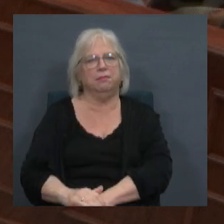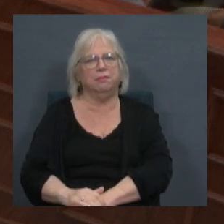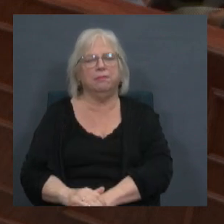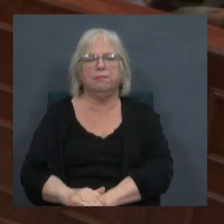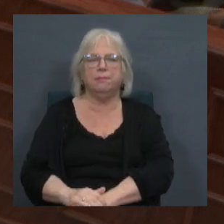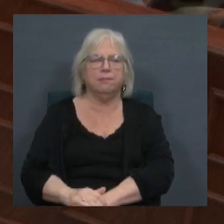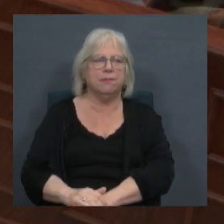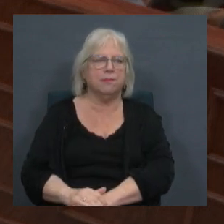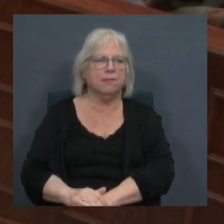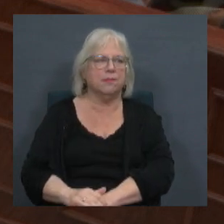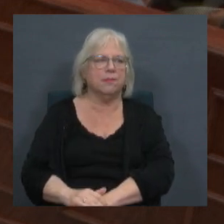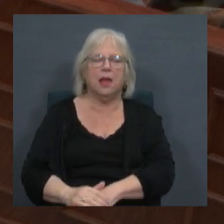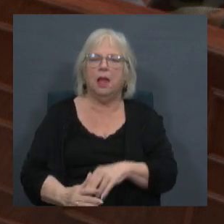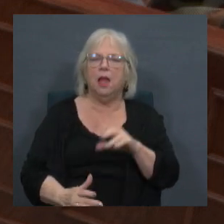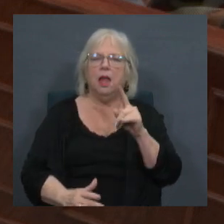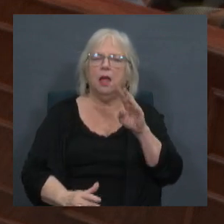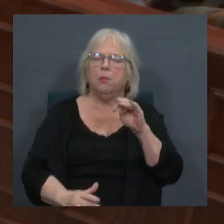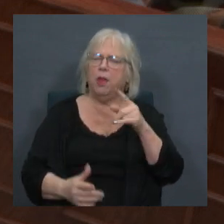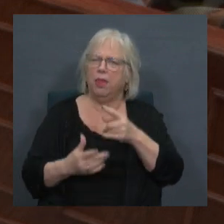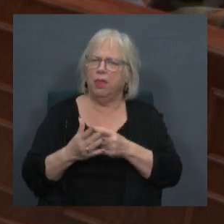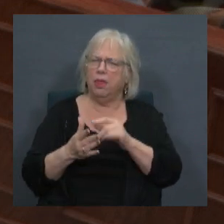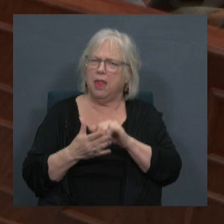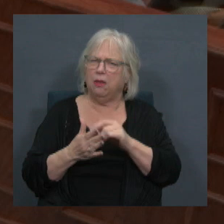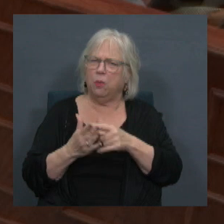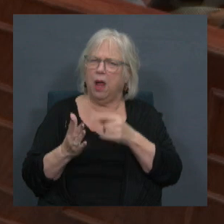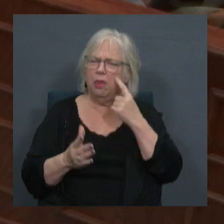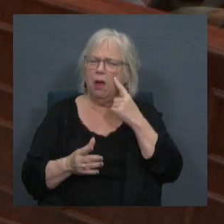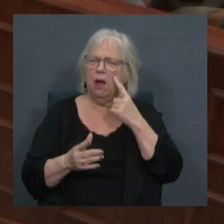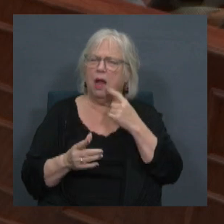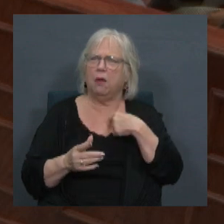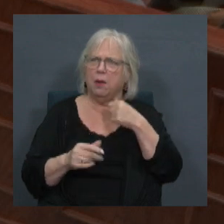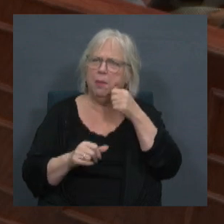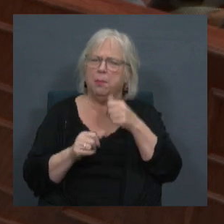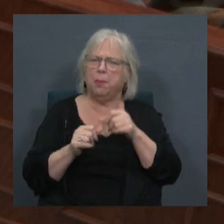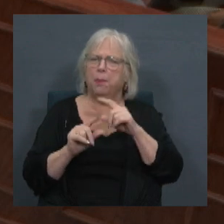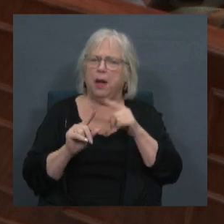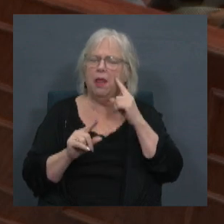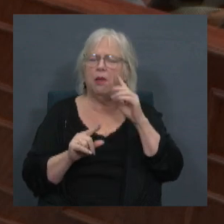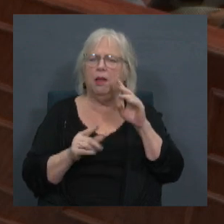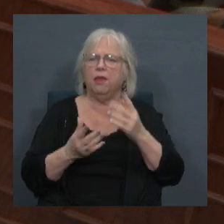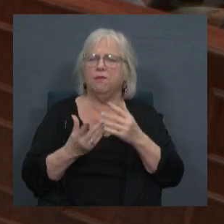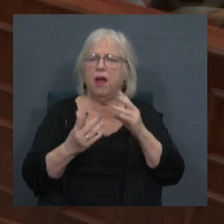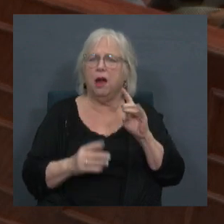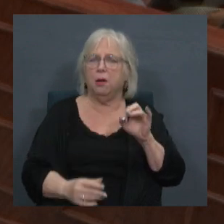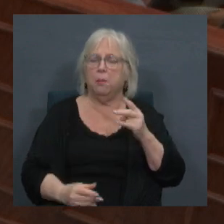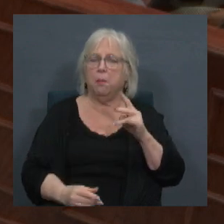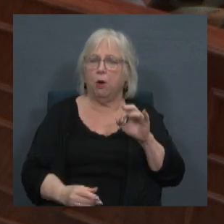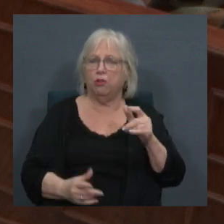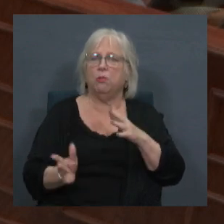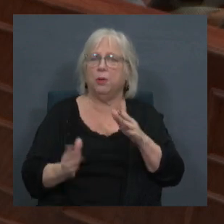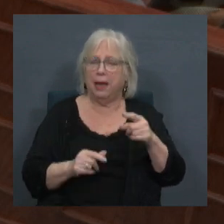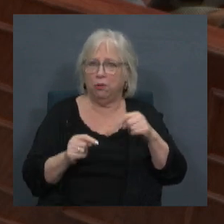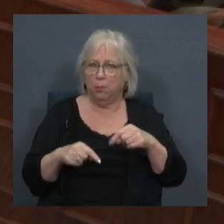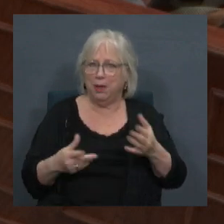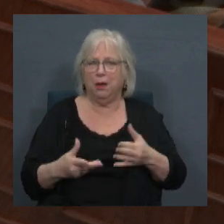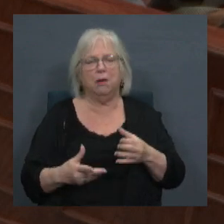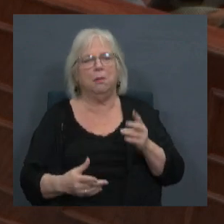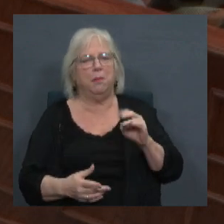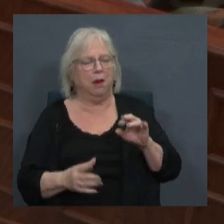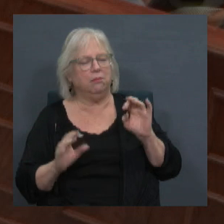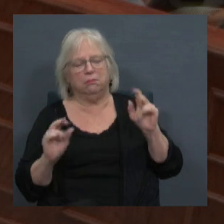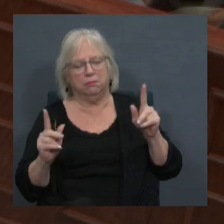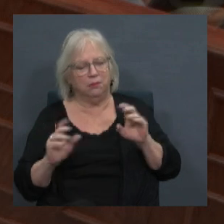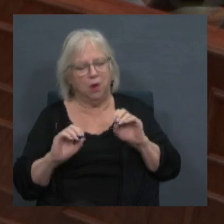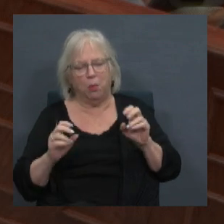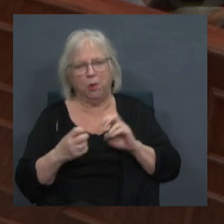That's what I thought I remembered we said, but I thought he was gonna be here to go over that. Yes, sir. Sorry. No problem. I